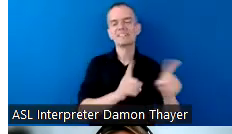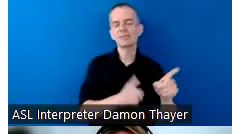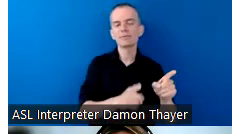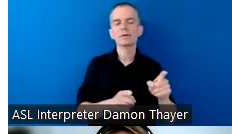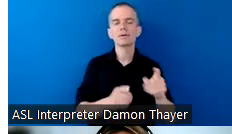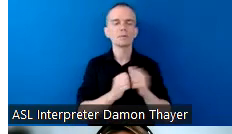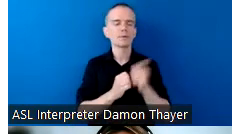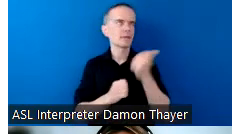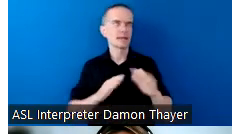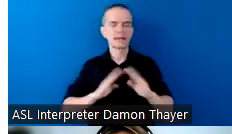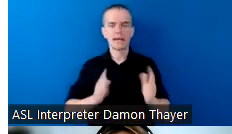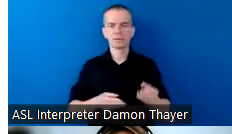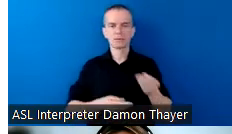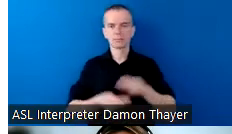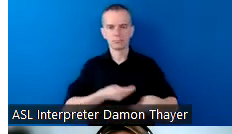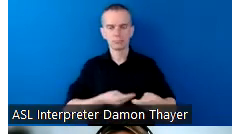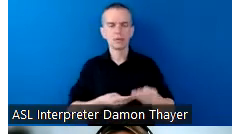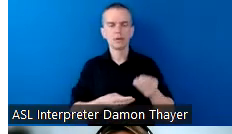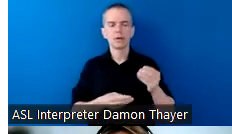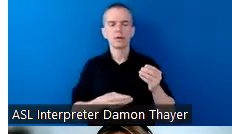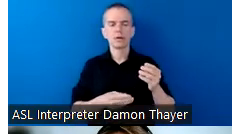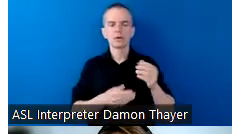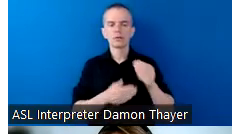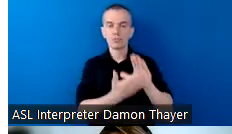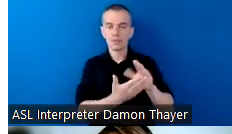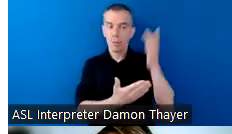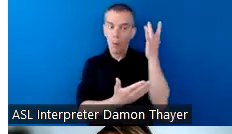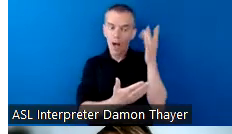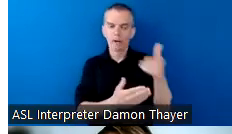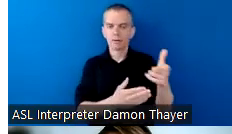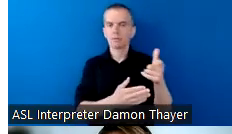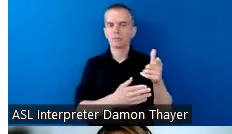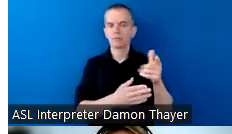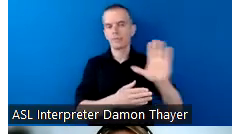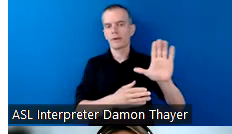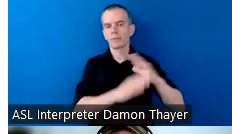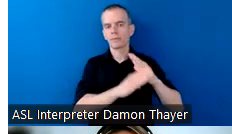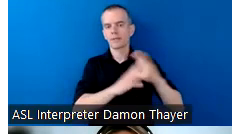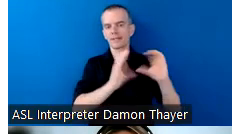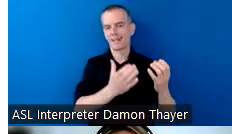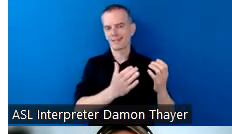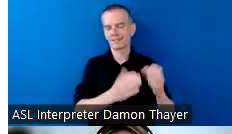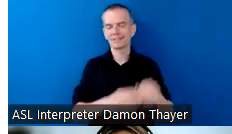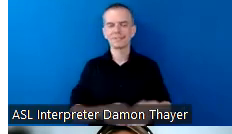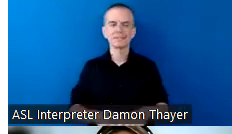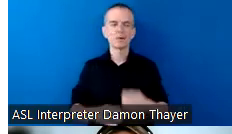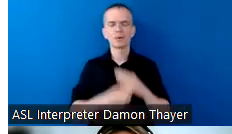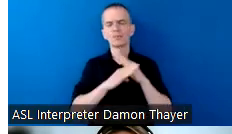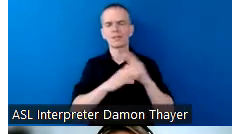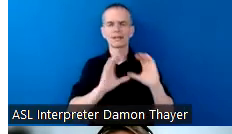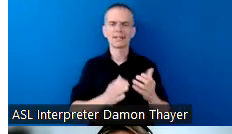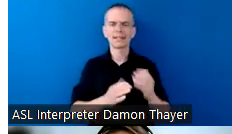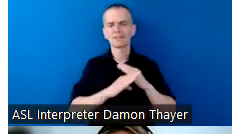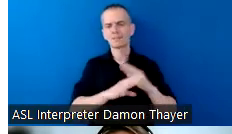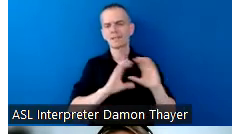transaction because that person is a member of a protected class or part of a protected class. So I've been saying protected class,